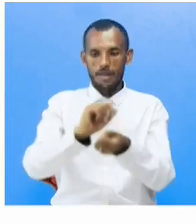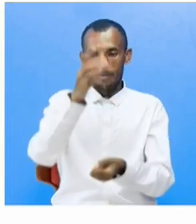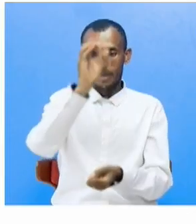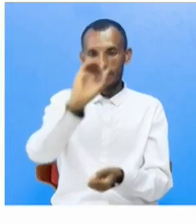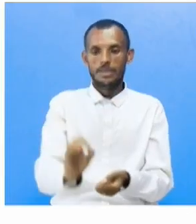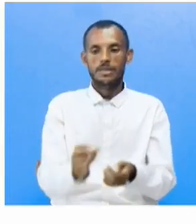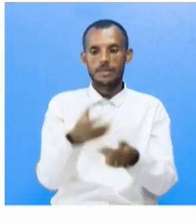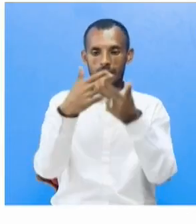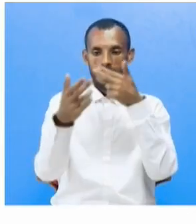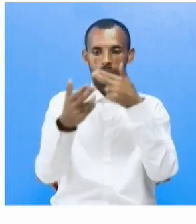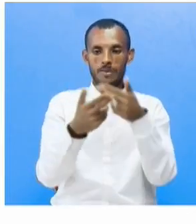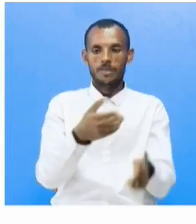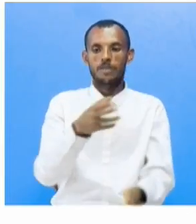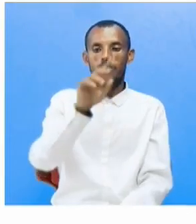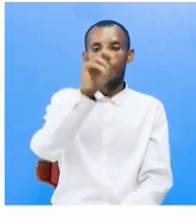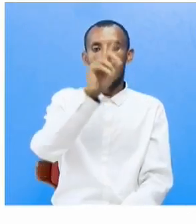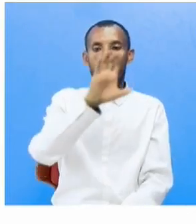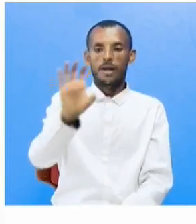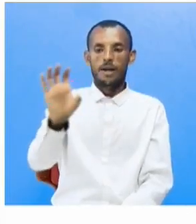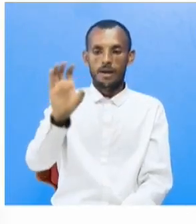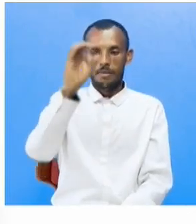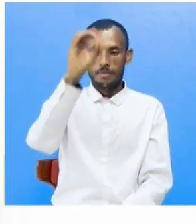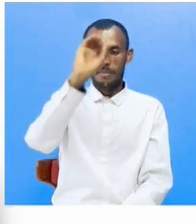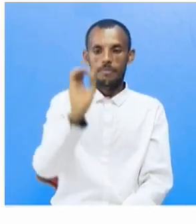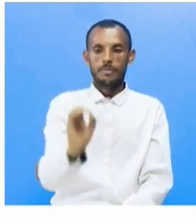this by 100%.